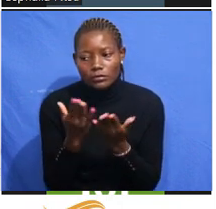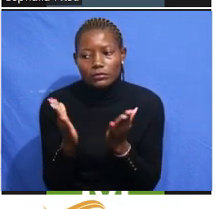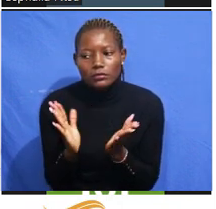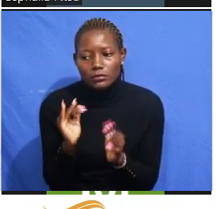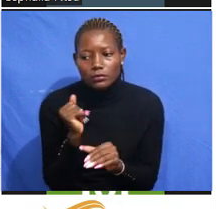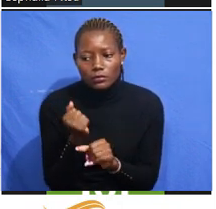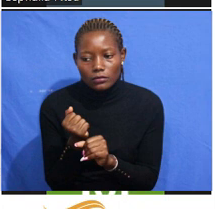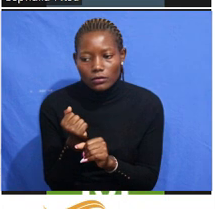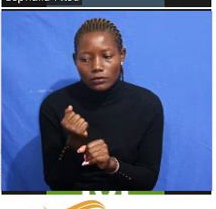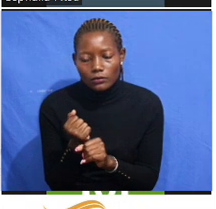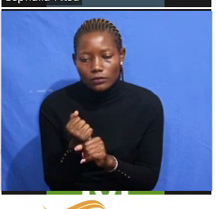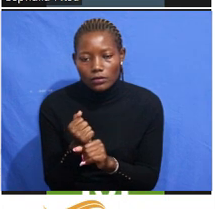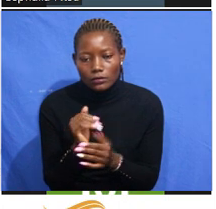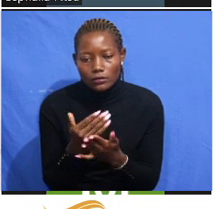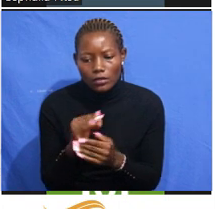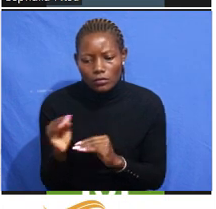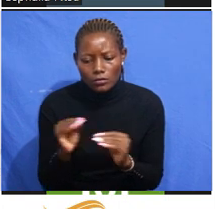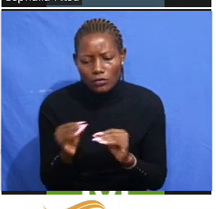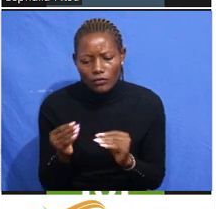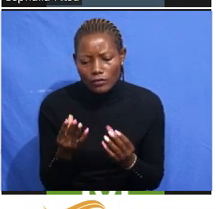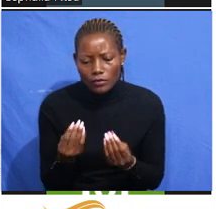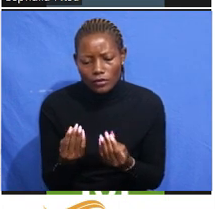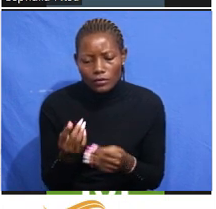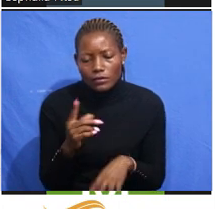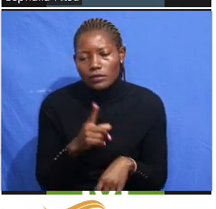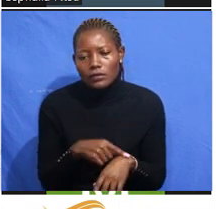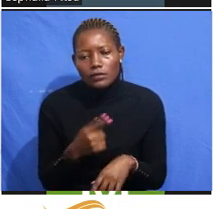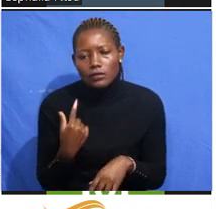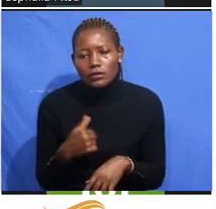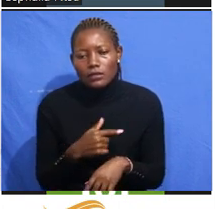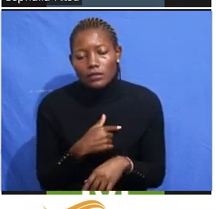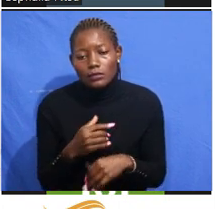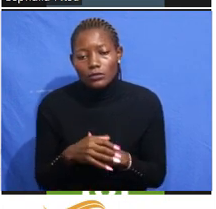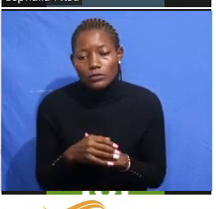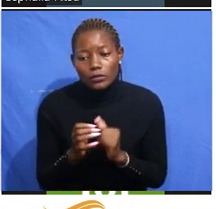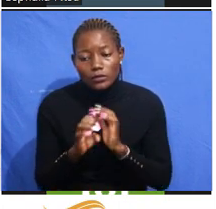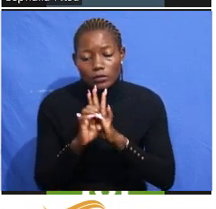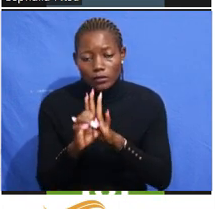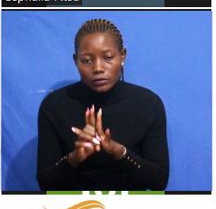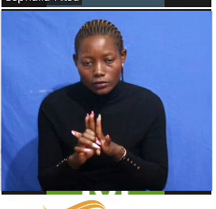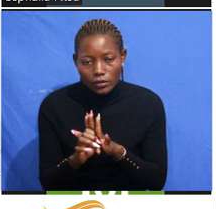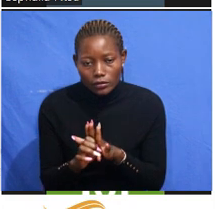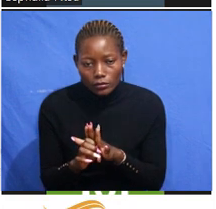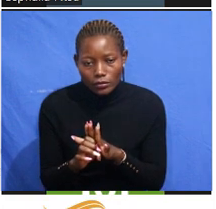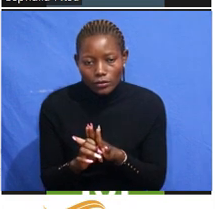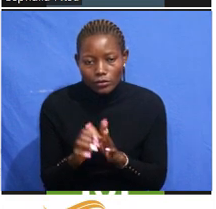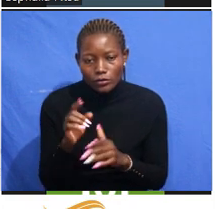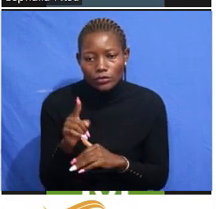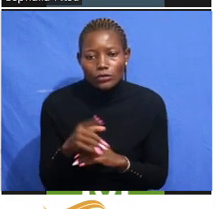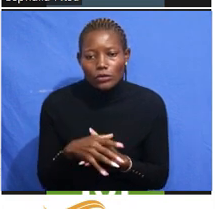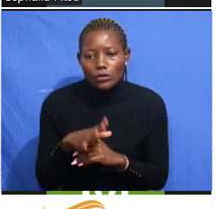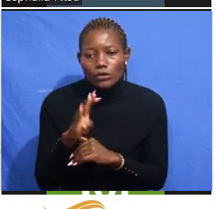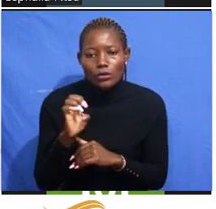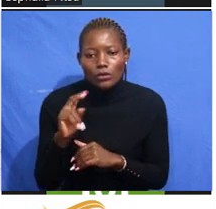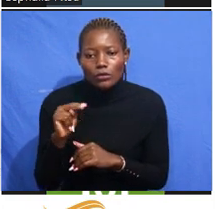some of these movements. Very, very simple. Whenever we bend, like for example, you bend your elbow up